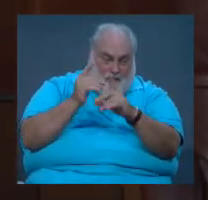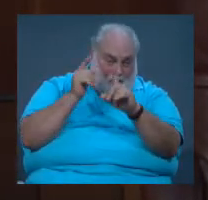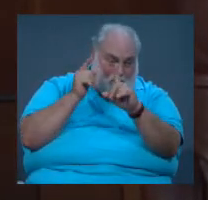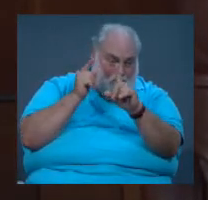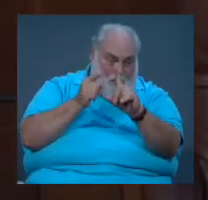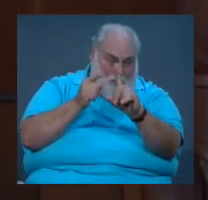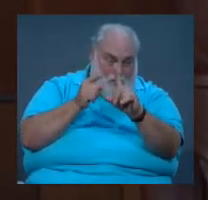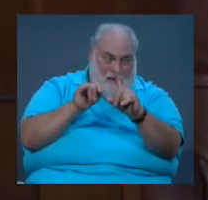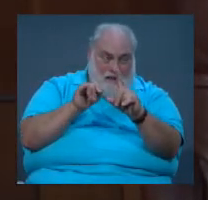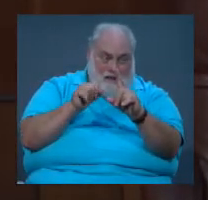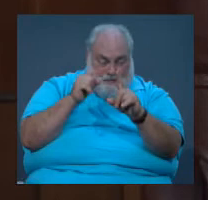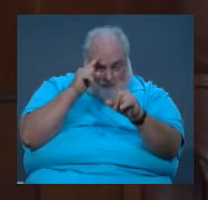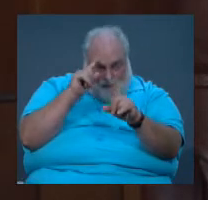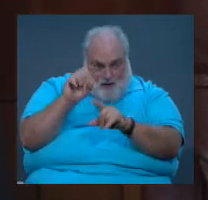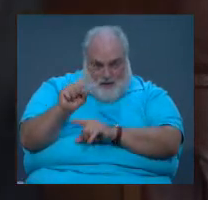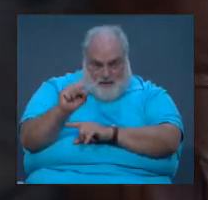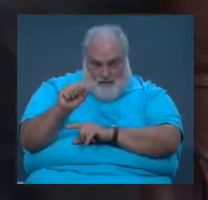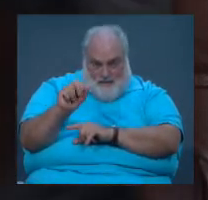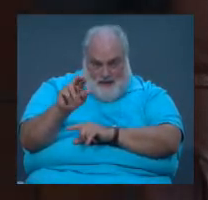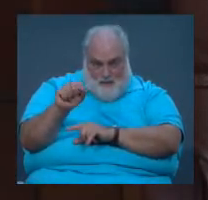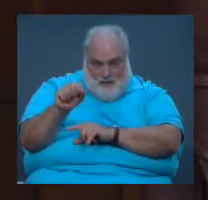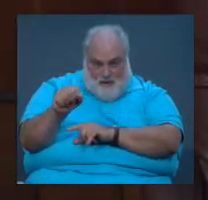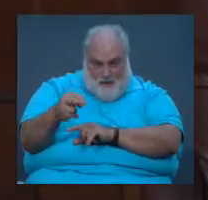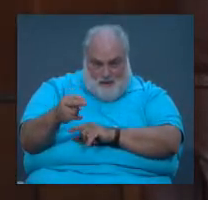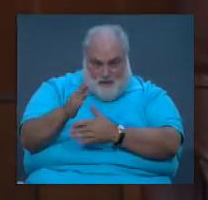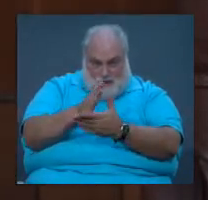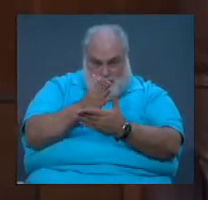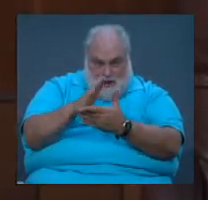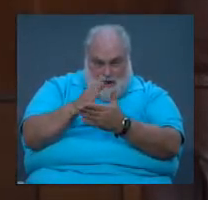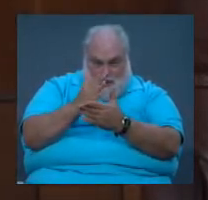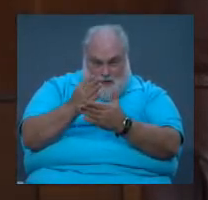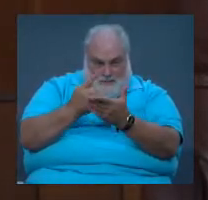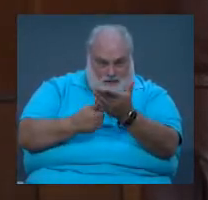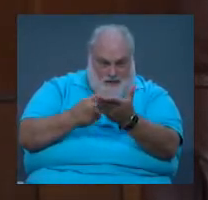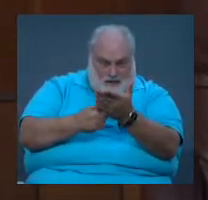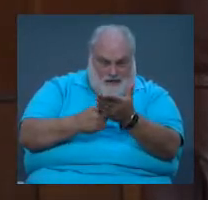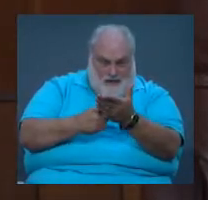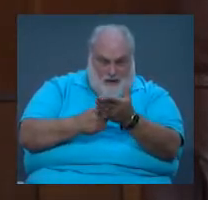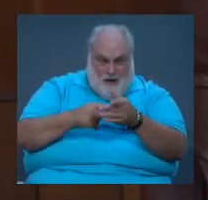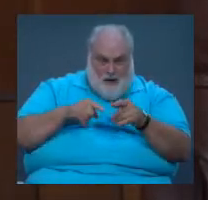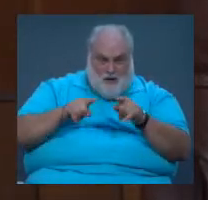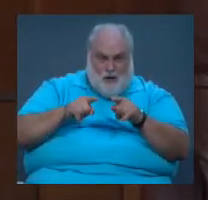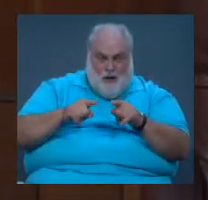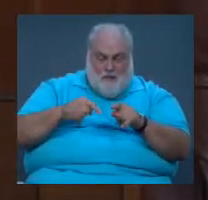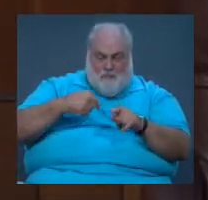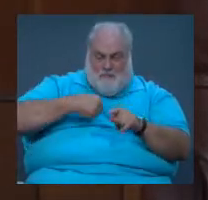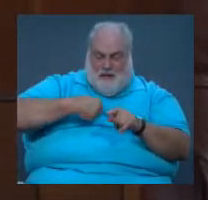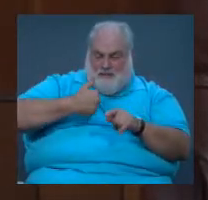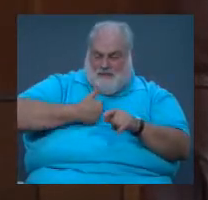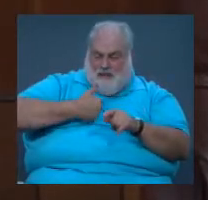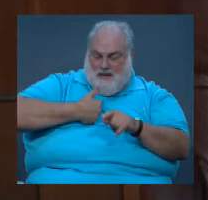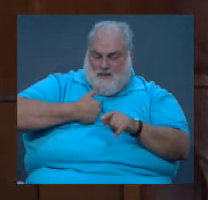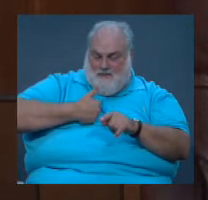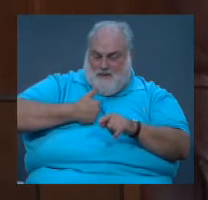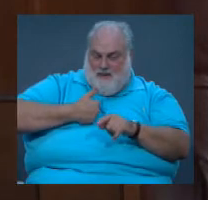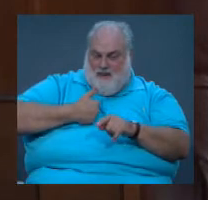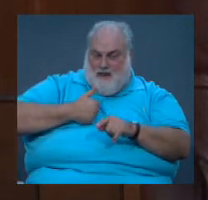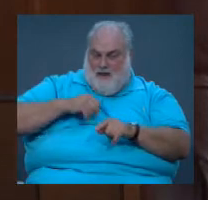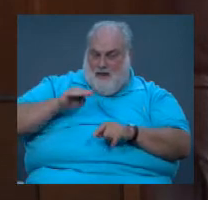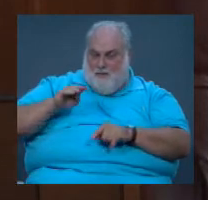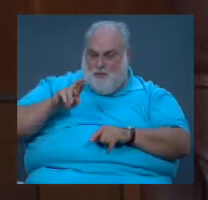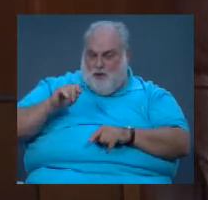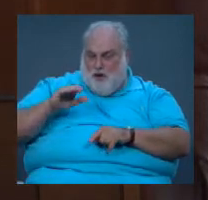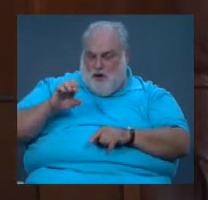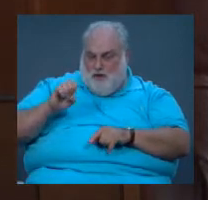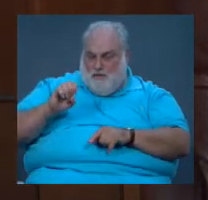meeting is for Sarah to share what's been discussed between executive leadership, being myself, Sarah, and Bruce